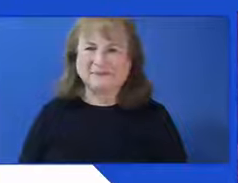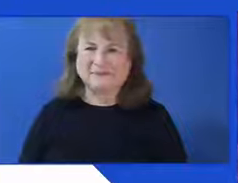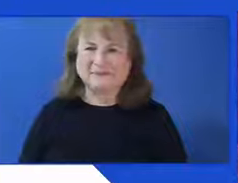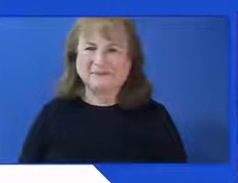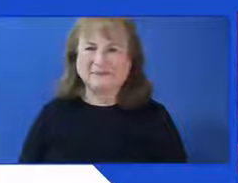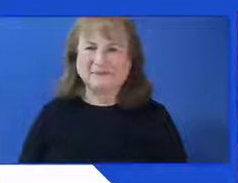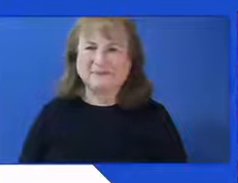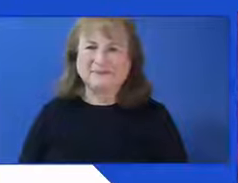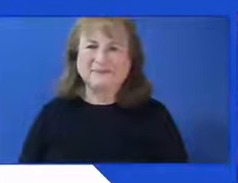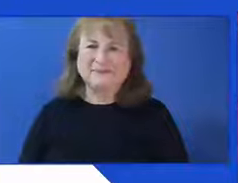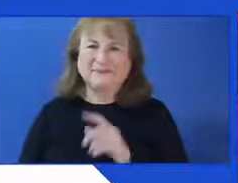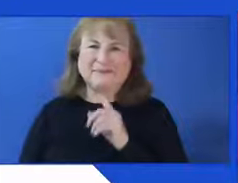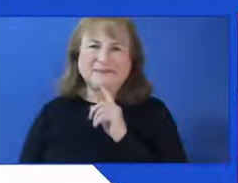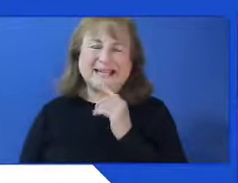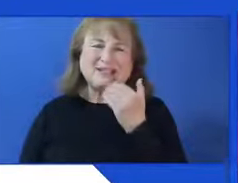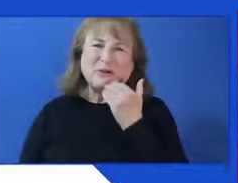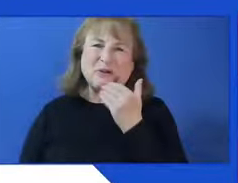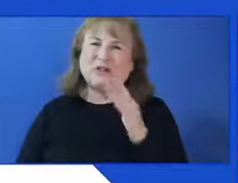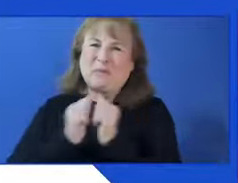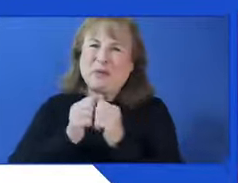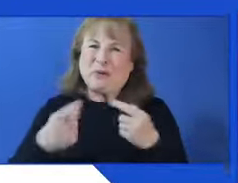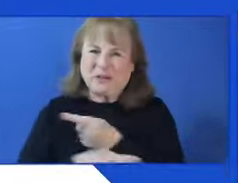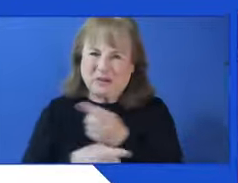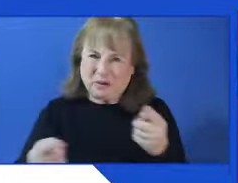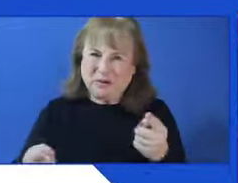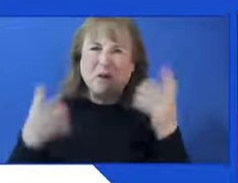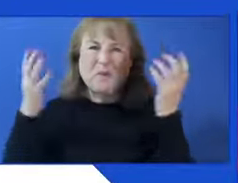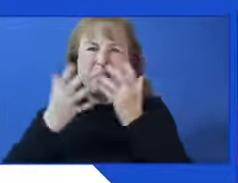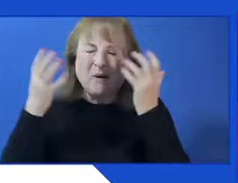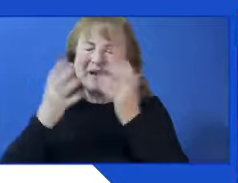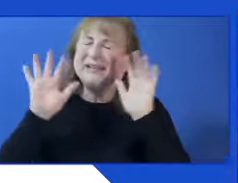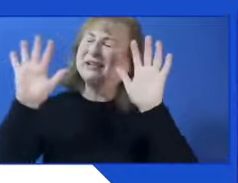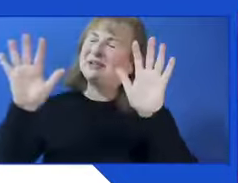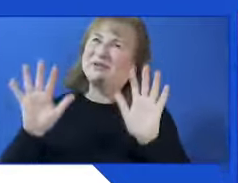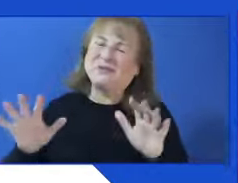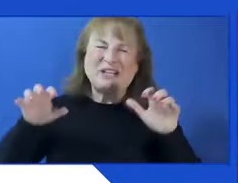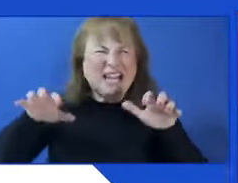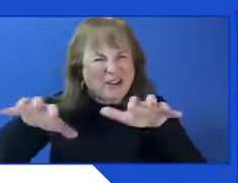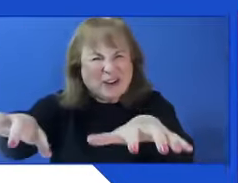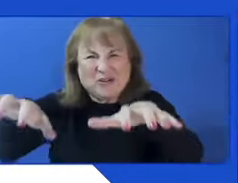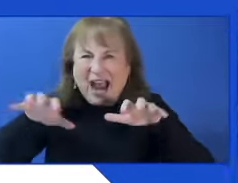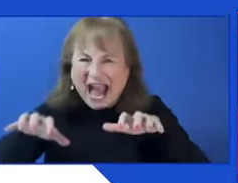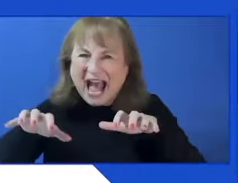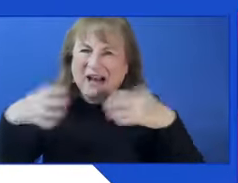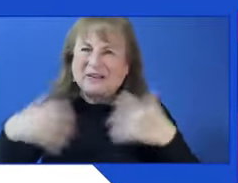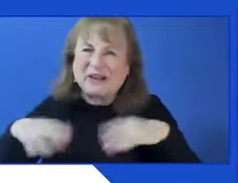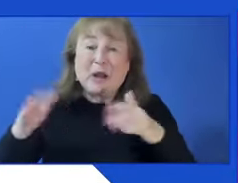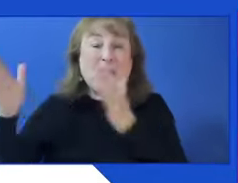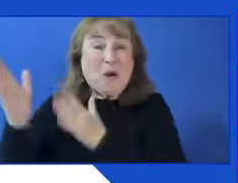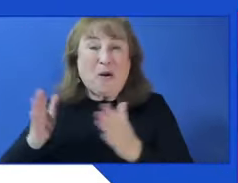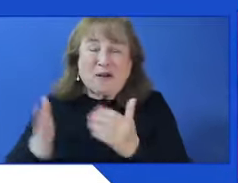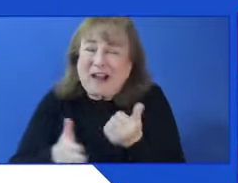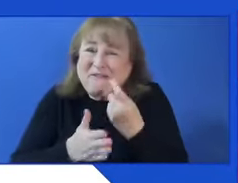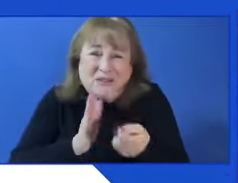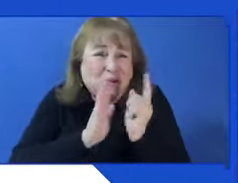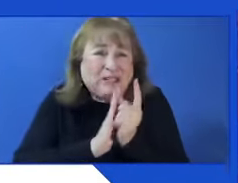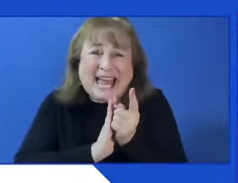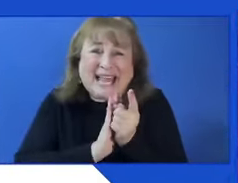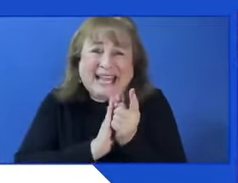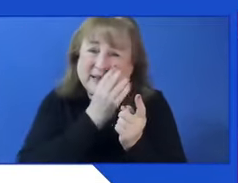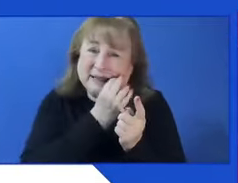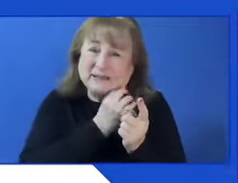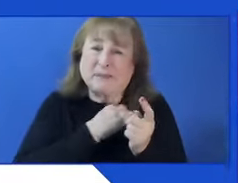Well, it is so good to be with you all. What an extraordinary crowd. And it was organized in just a few days. It's